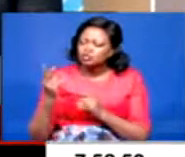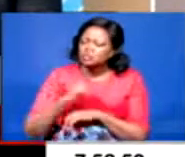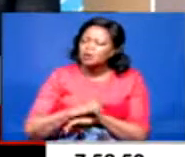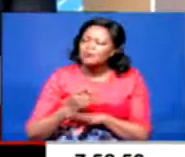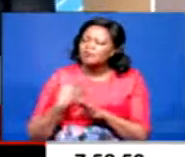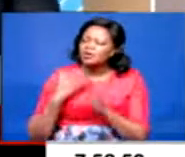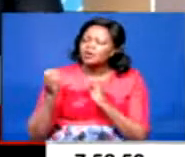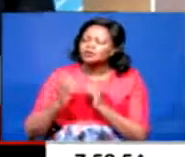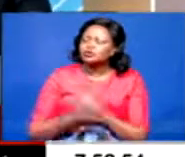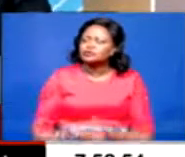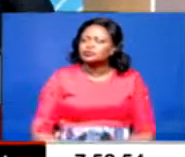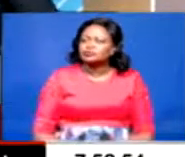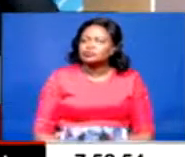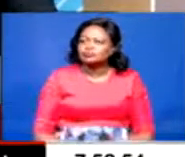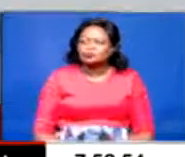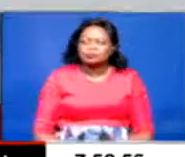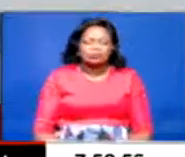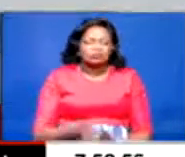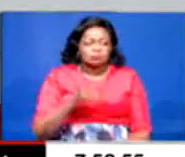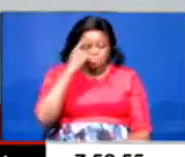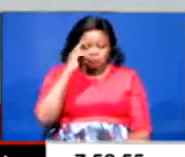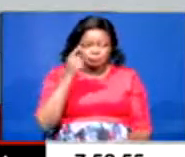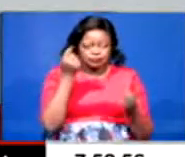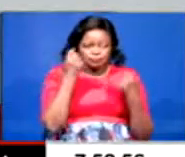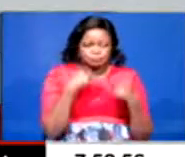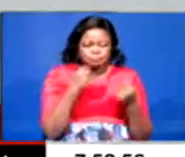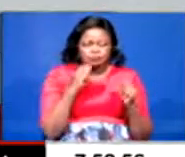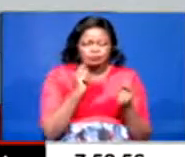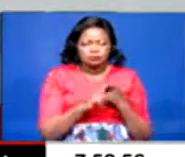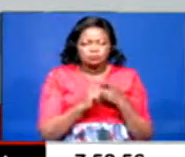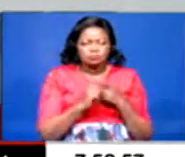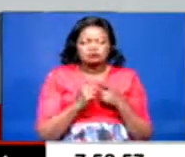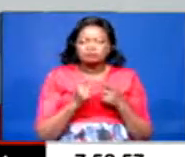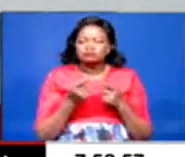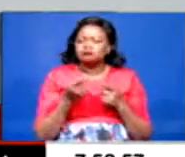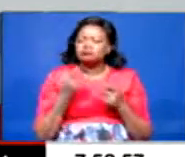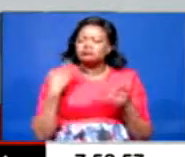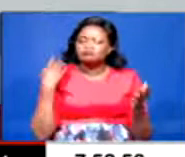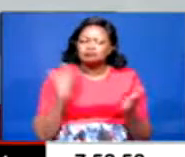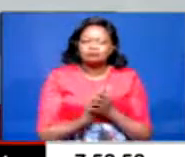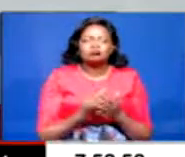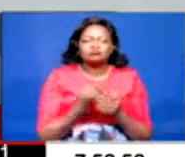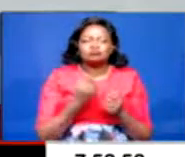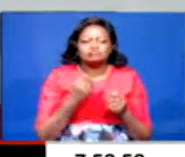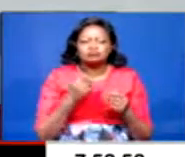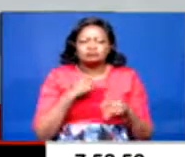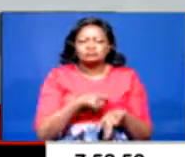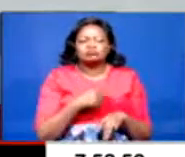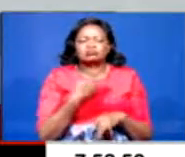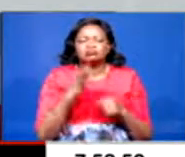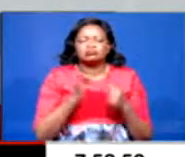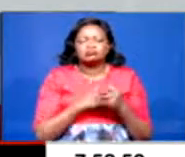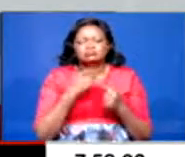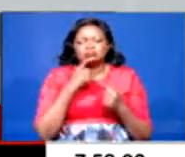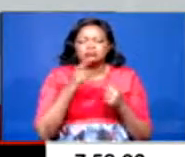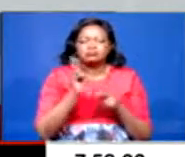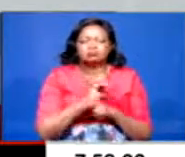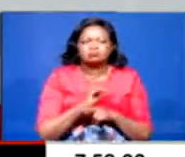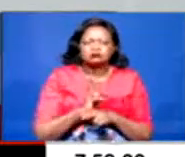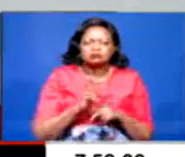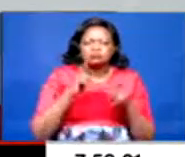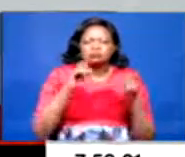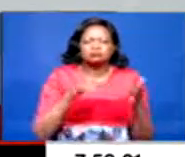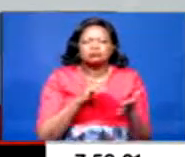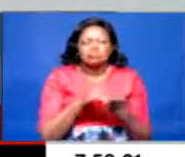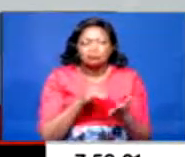I think they've attempted to. Over the last 48 hours, we have seen an attempt of them even using their media center,